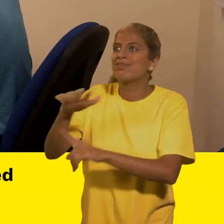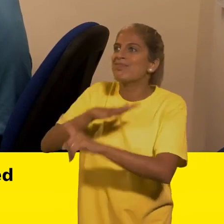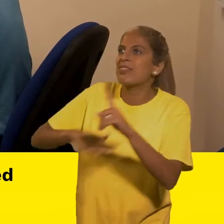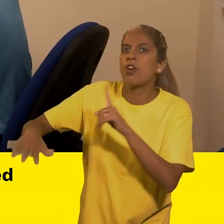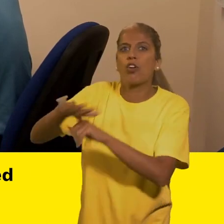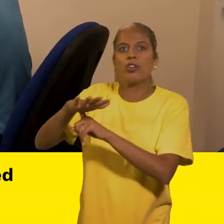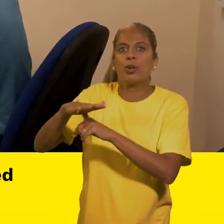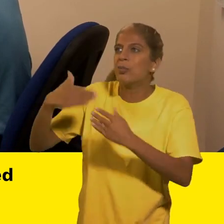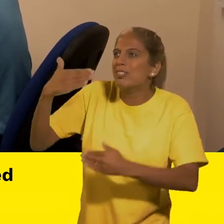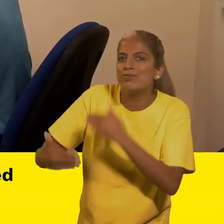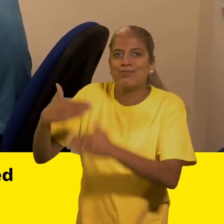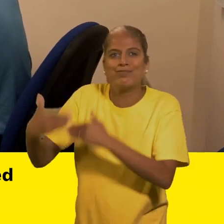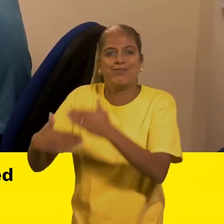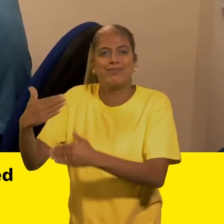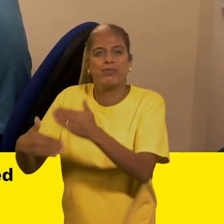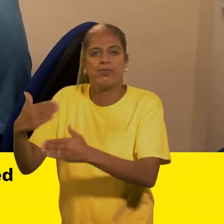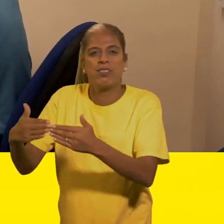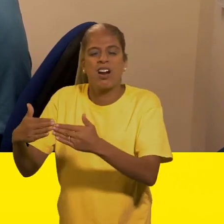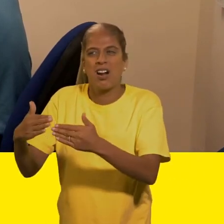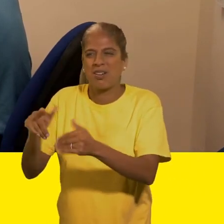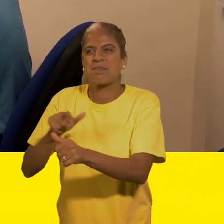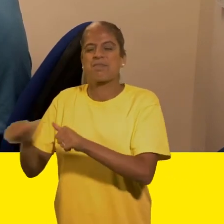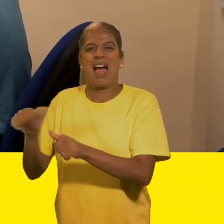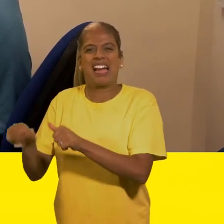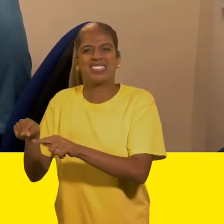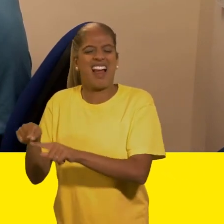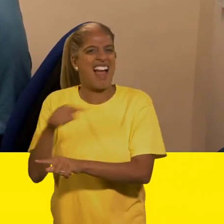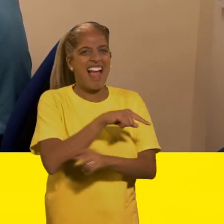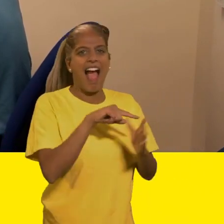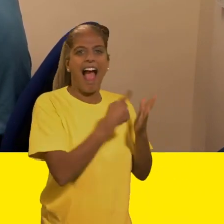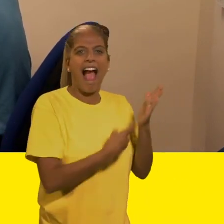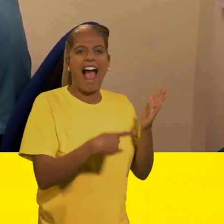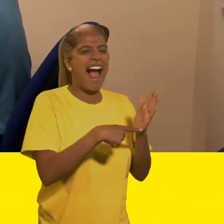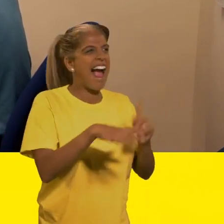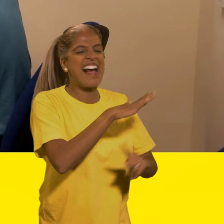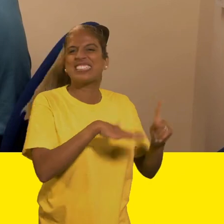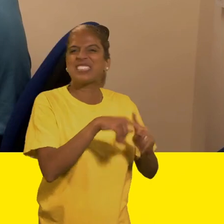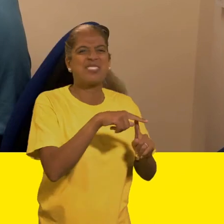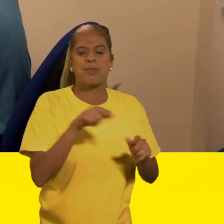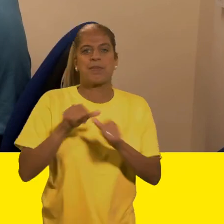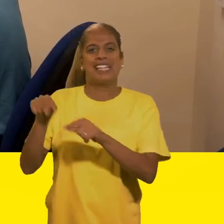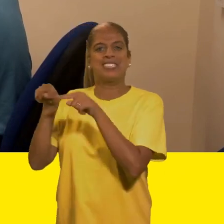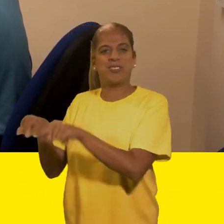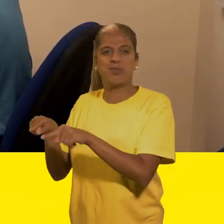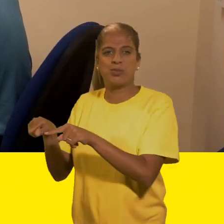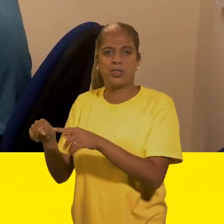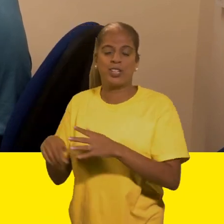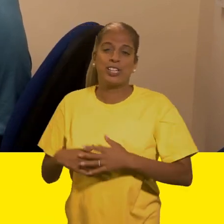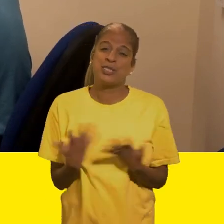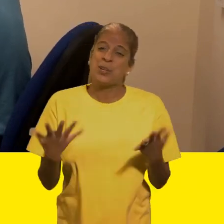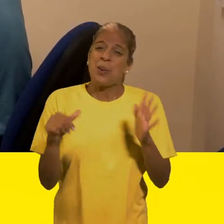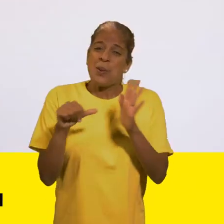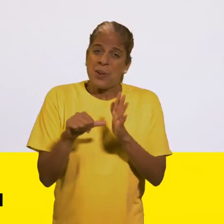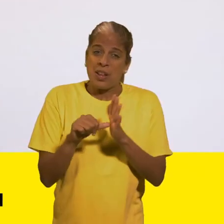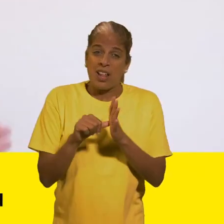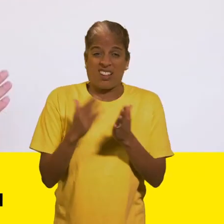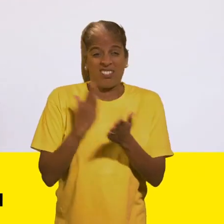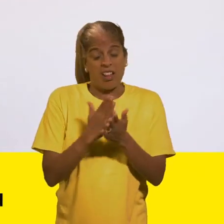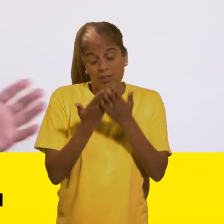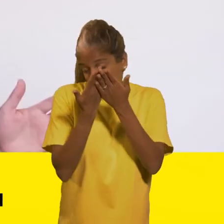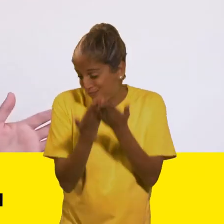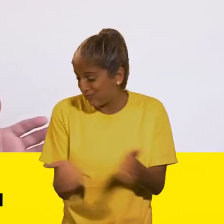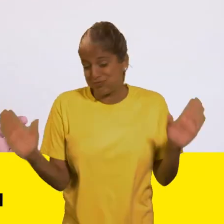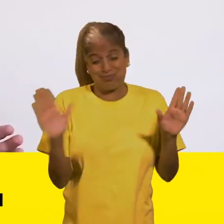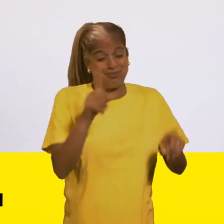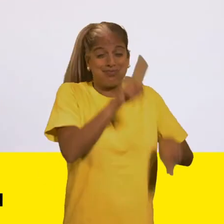a more structured environment and better for me than the arts was. So it's challenging. There's just like